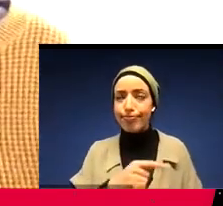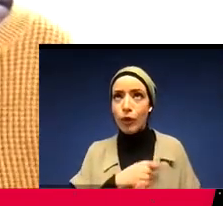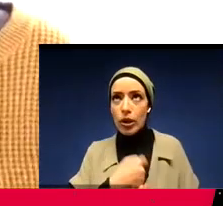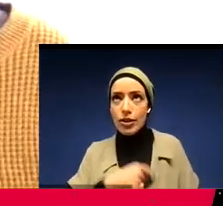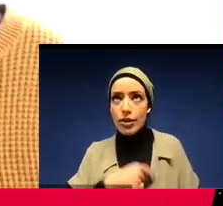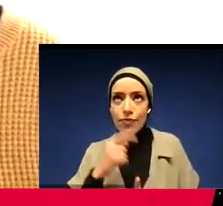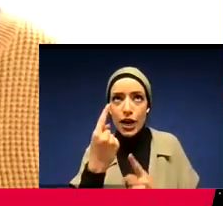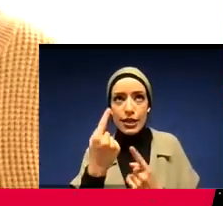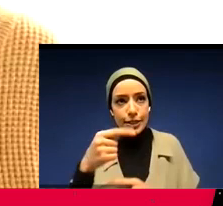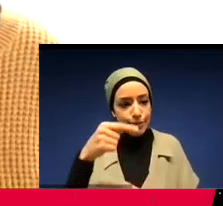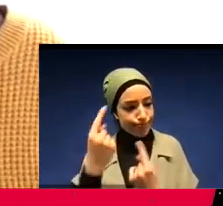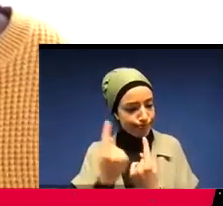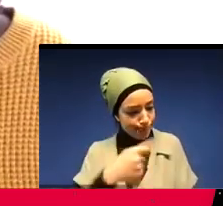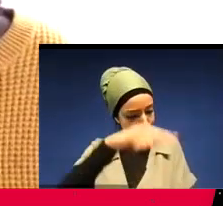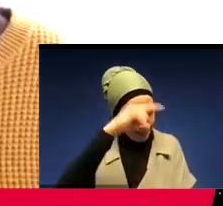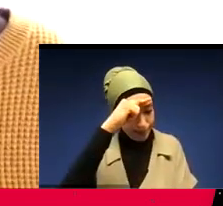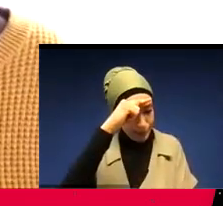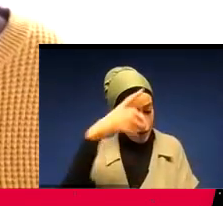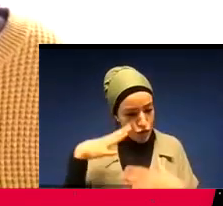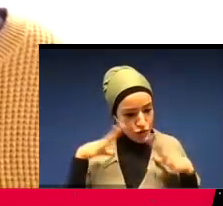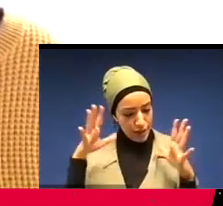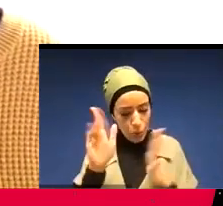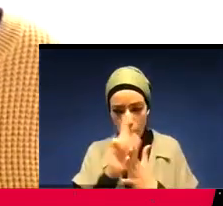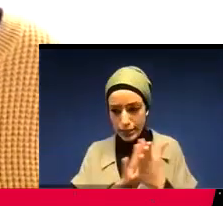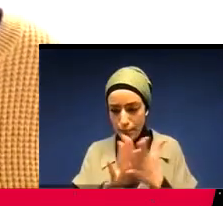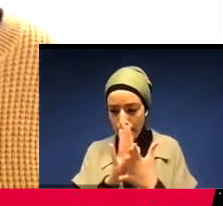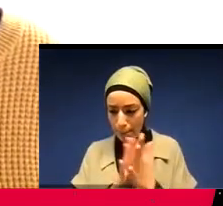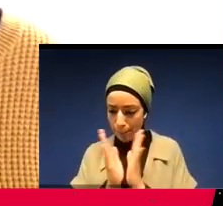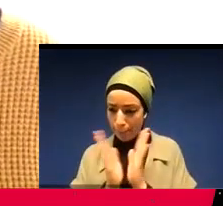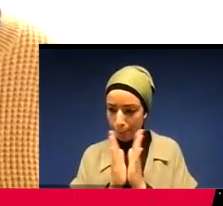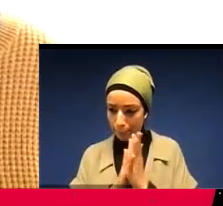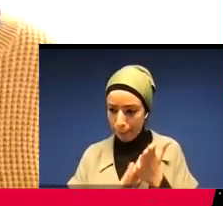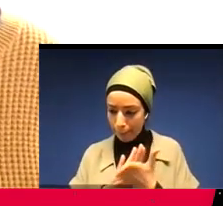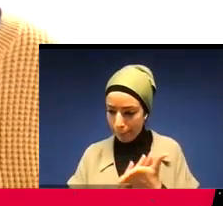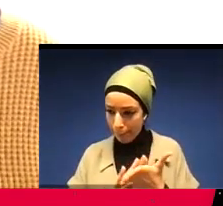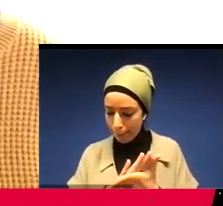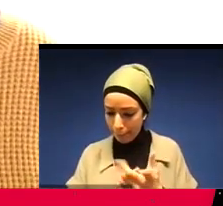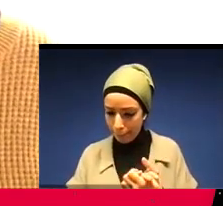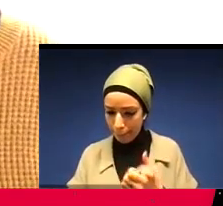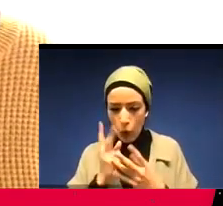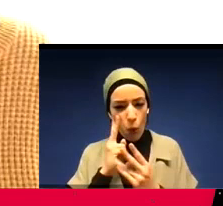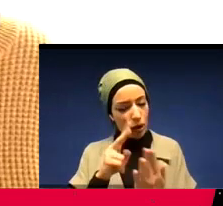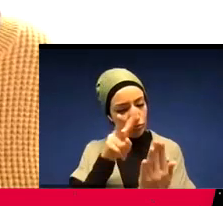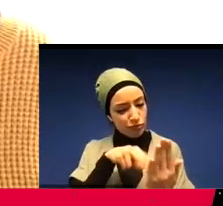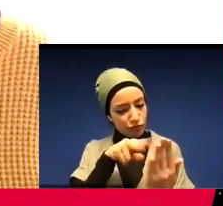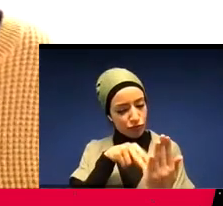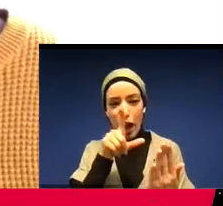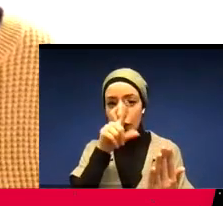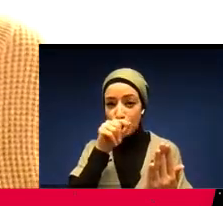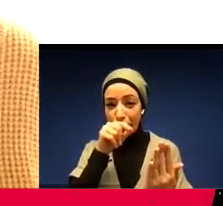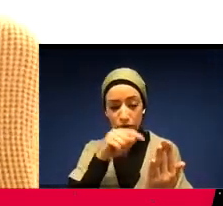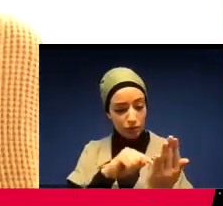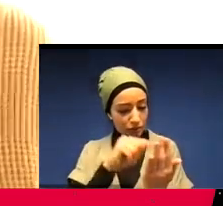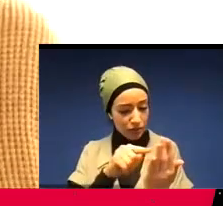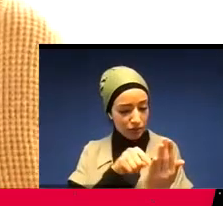So honestly, the first thing that comes to mind when I think of what freedom is or what it means to me, I actually saw